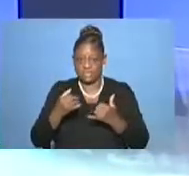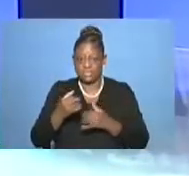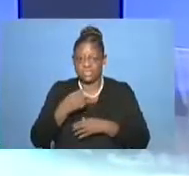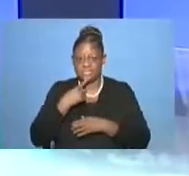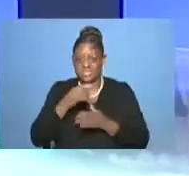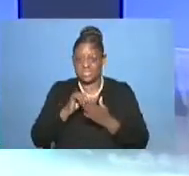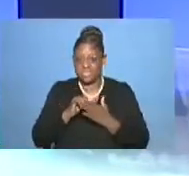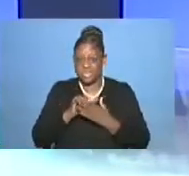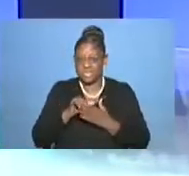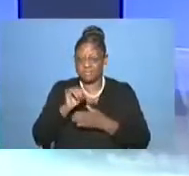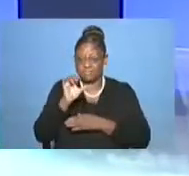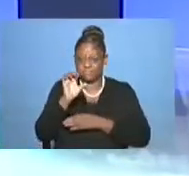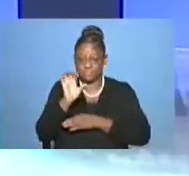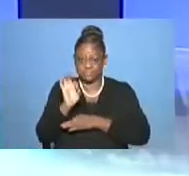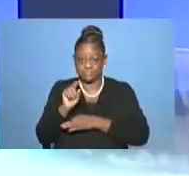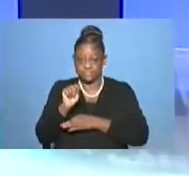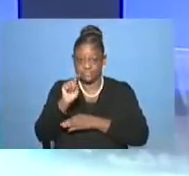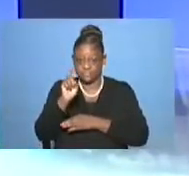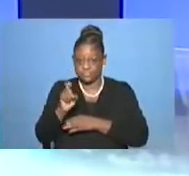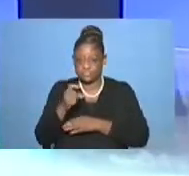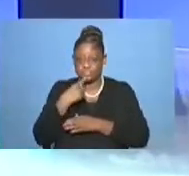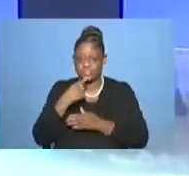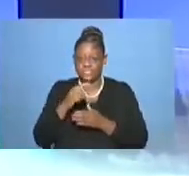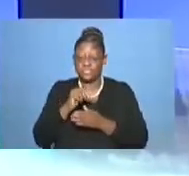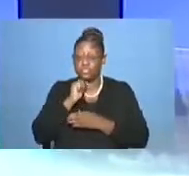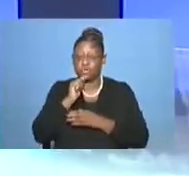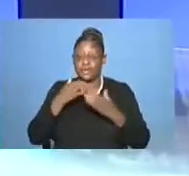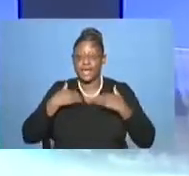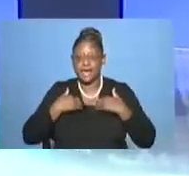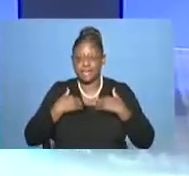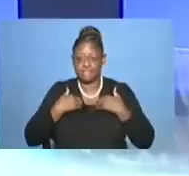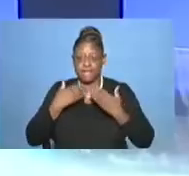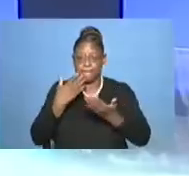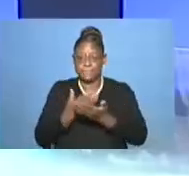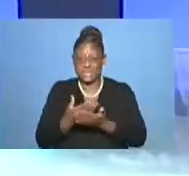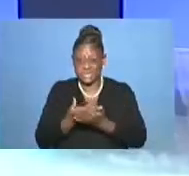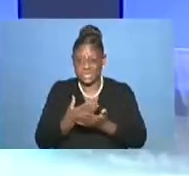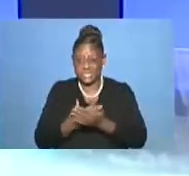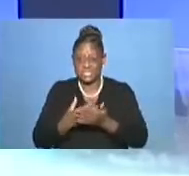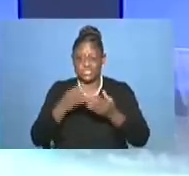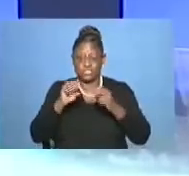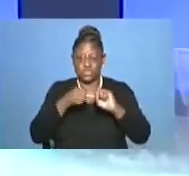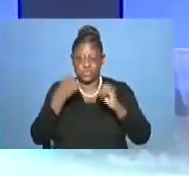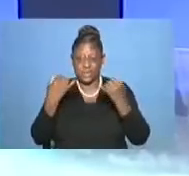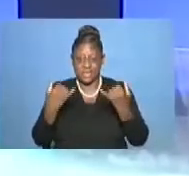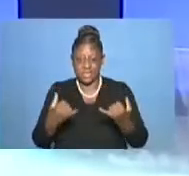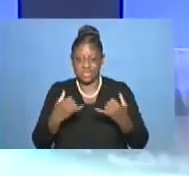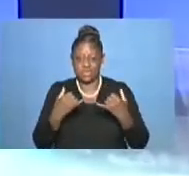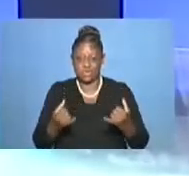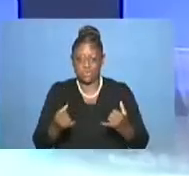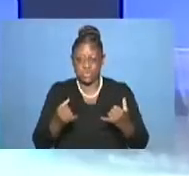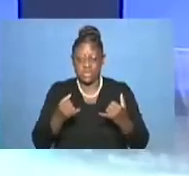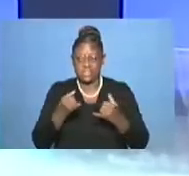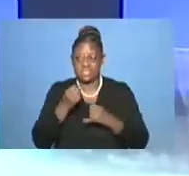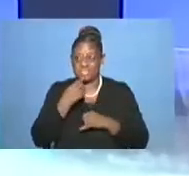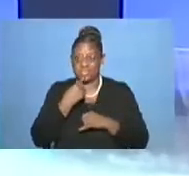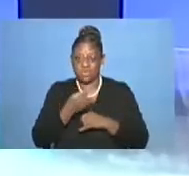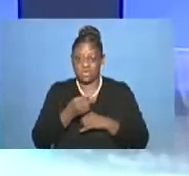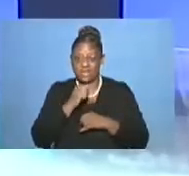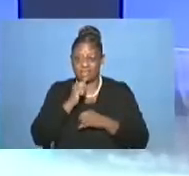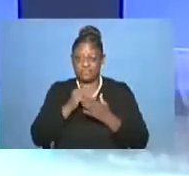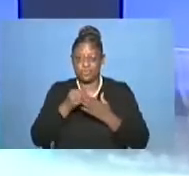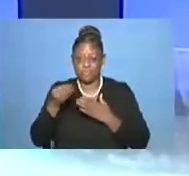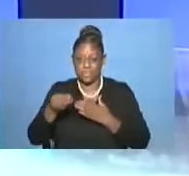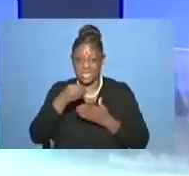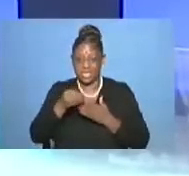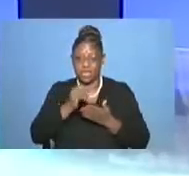in the United States after a bailout from its rival Binance fell through. Johnson reasons that while the country's financial